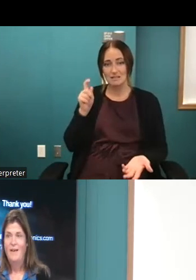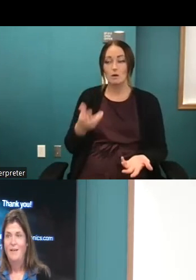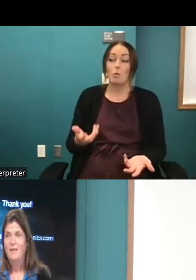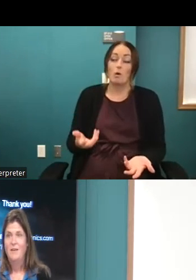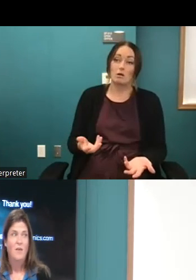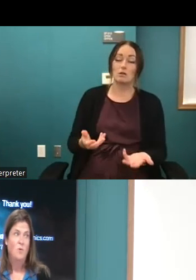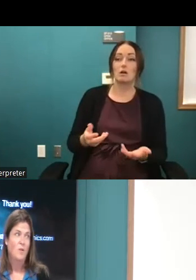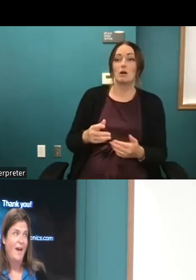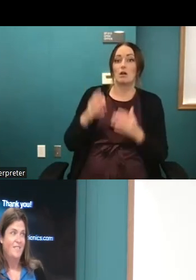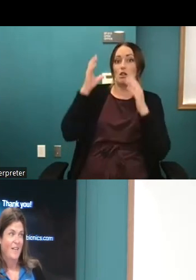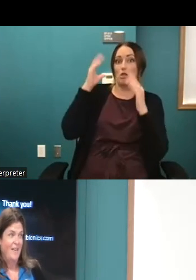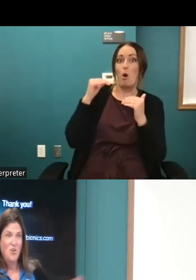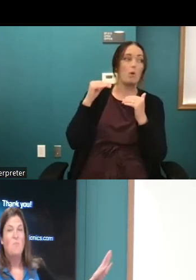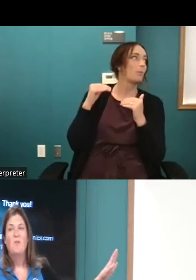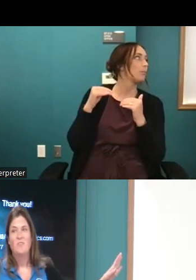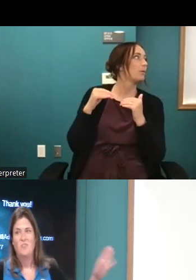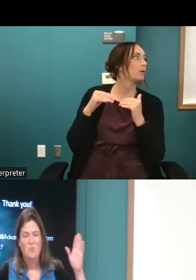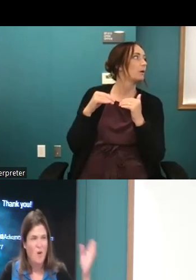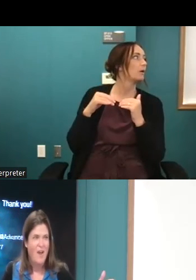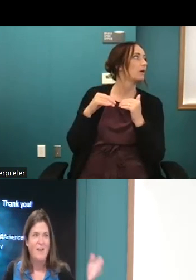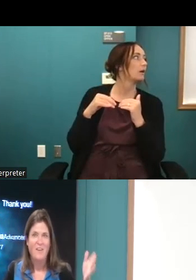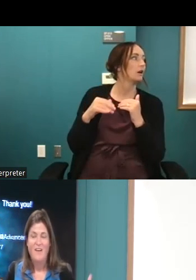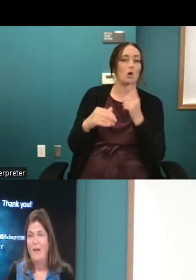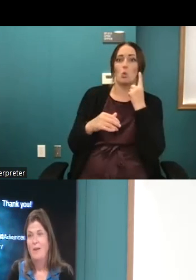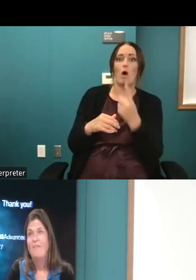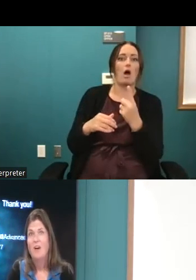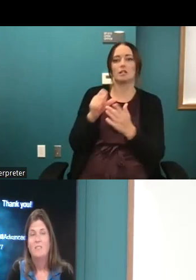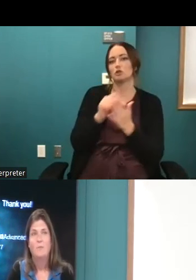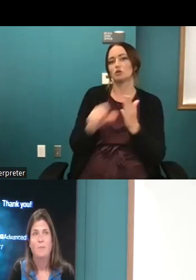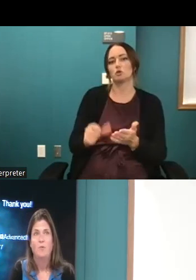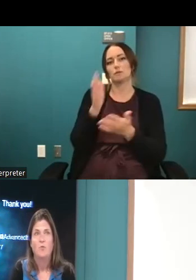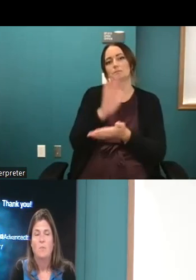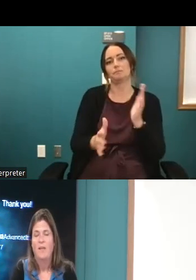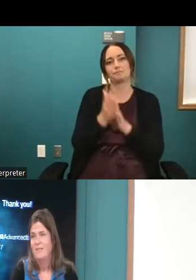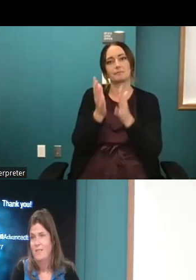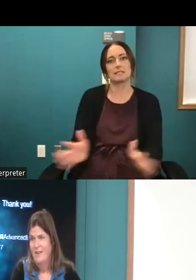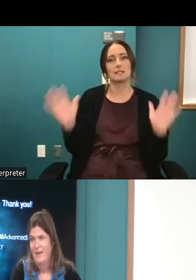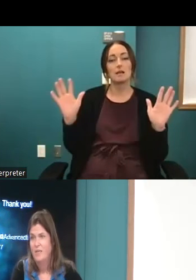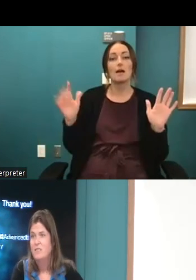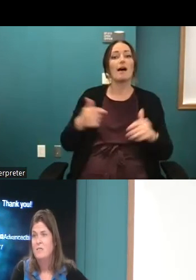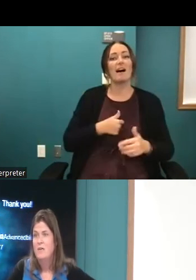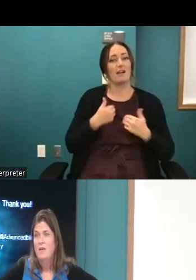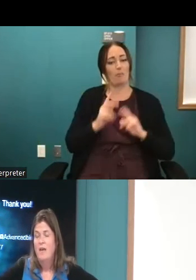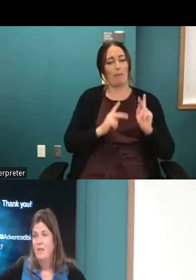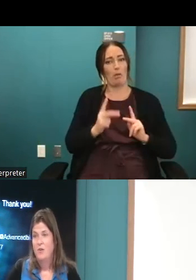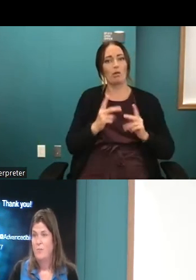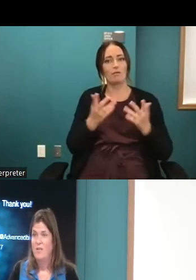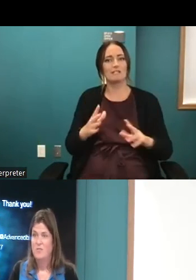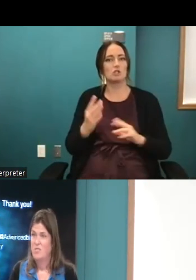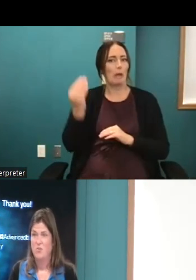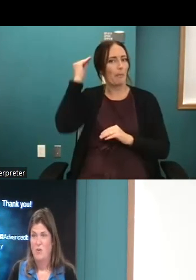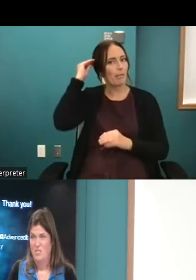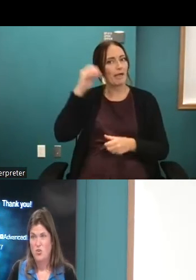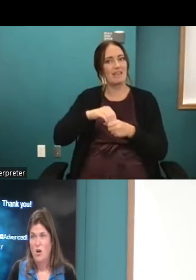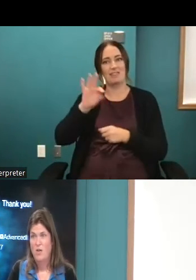is that it will last, like no more surgeries, one and good. I mean, I've got some people who were implanted in the 90s and their implants